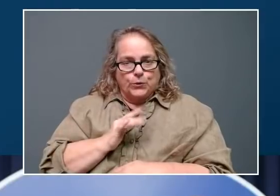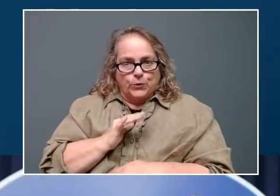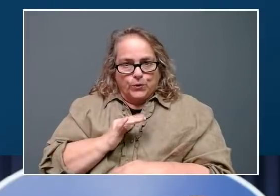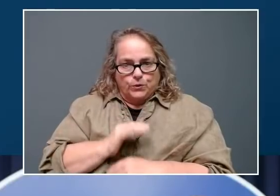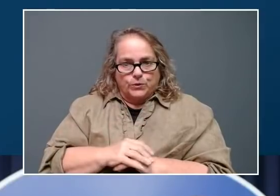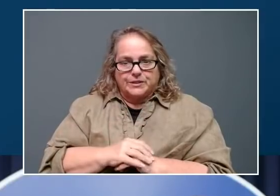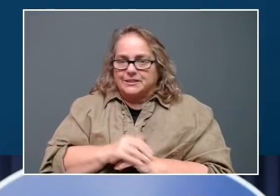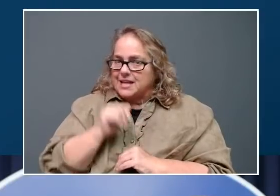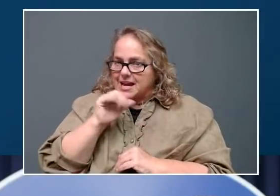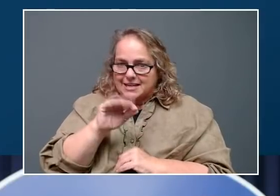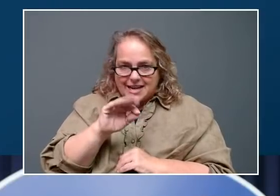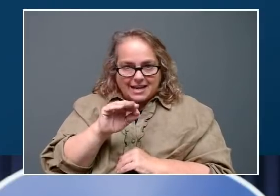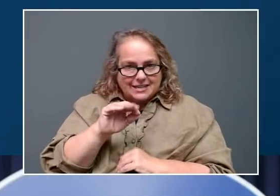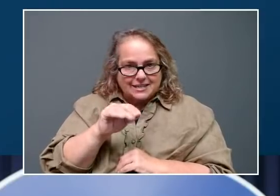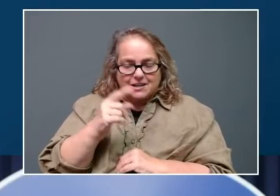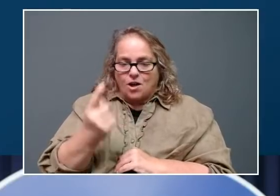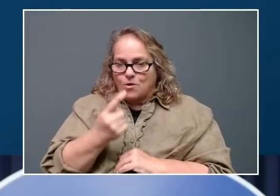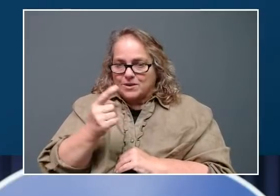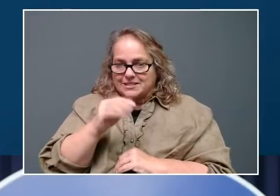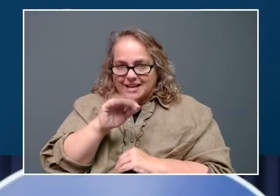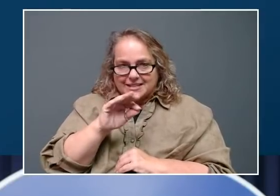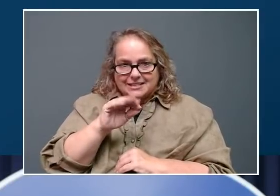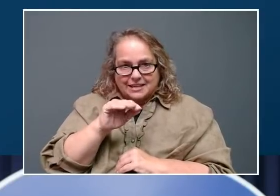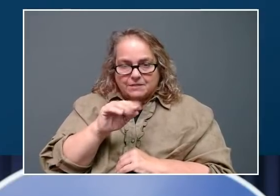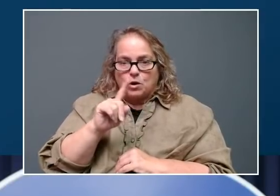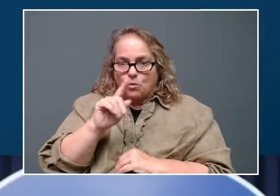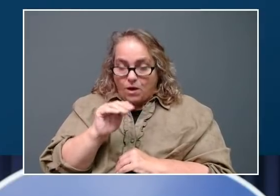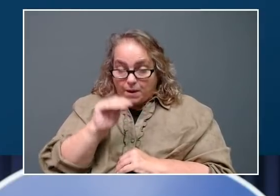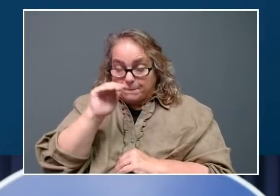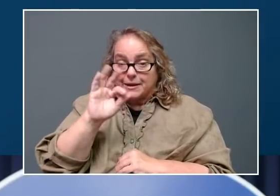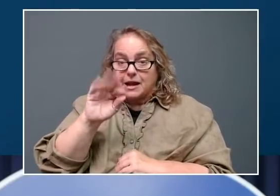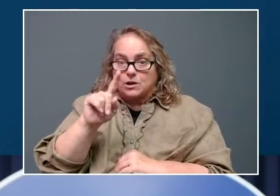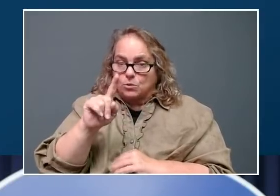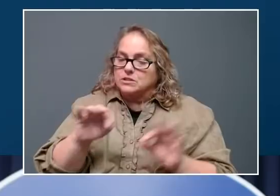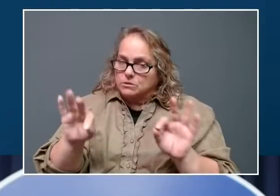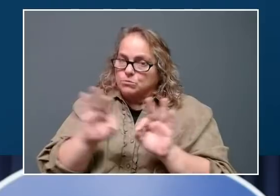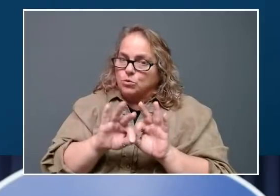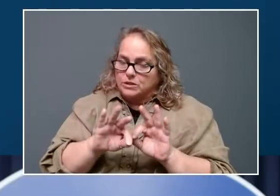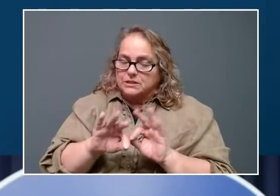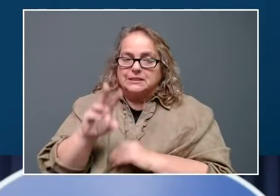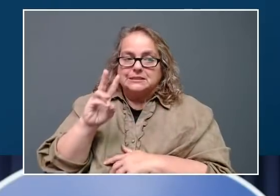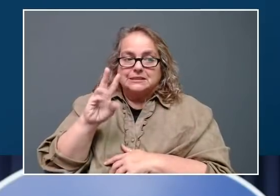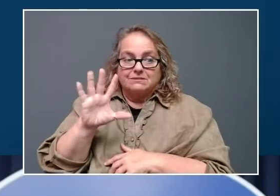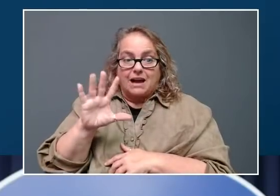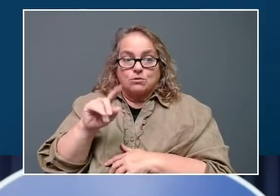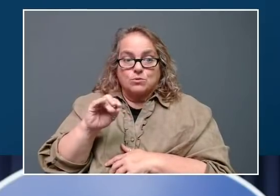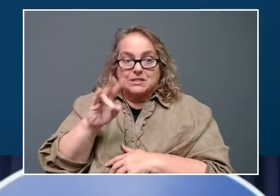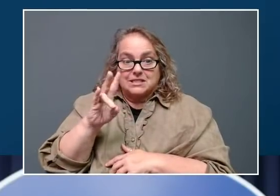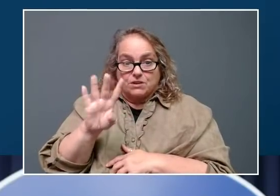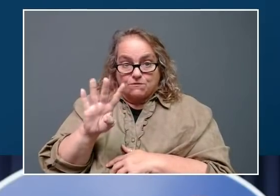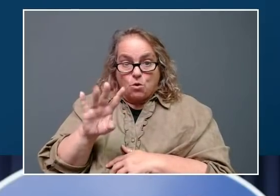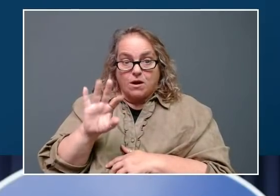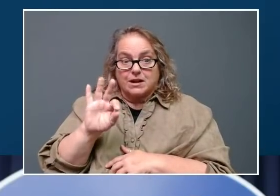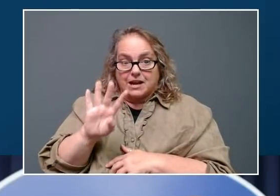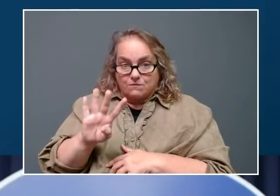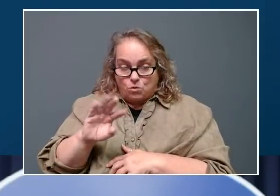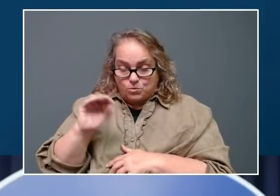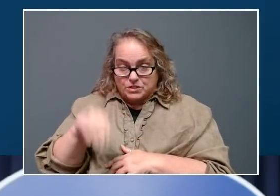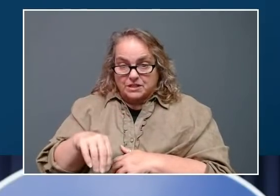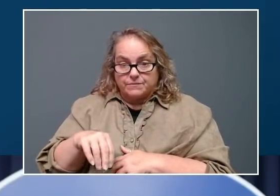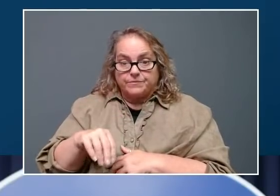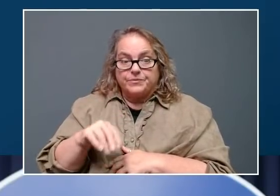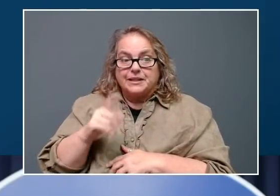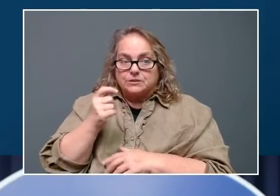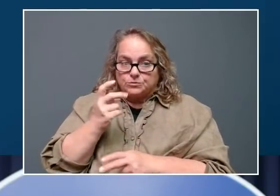90. Every tick on this one is important. 65 to 74, still at 94%. That's a little harder